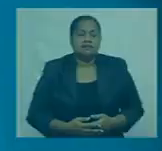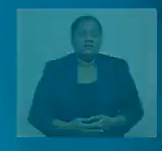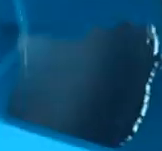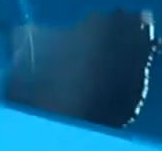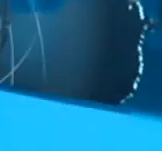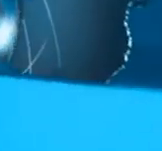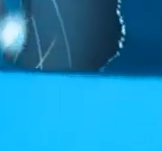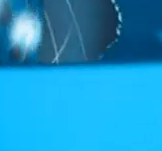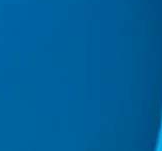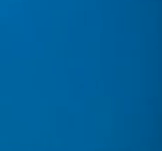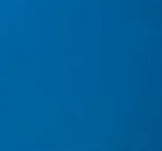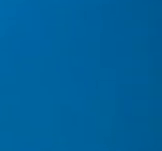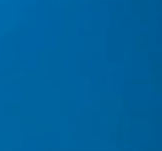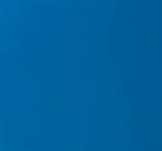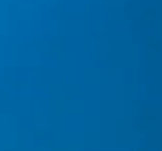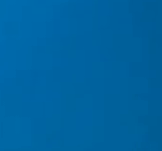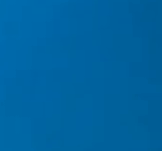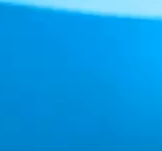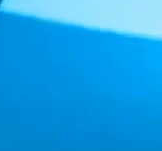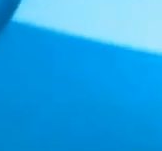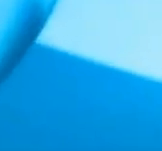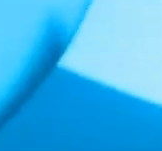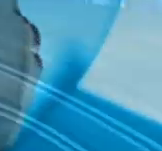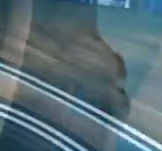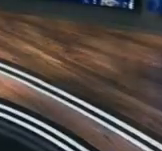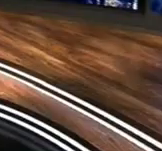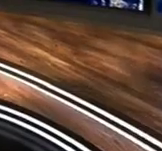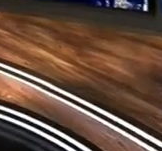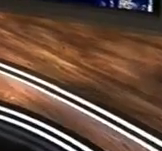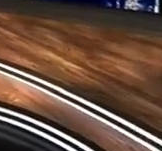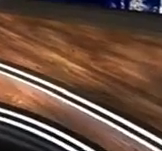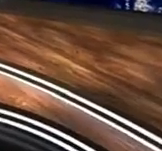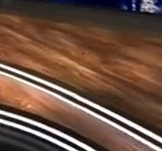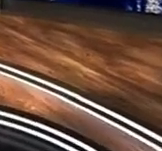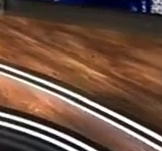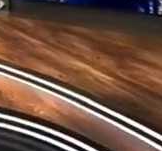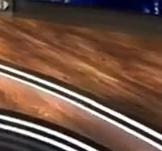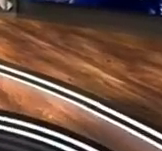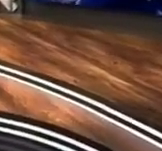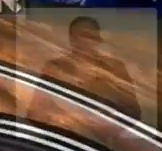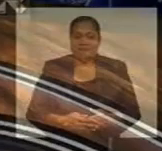From the studios of FBC Suva, Edwin Nunn.